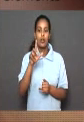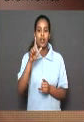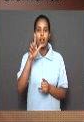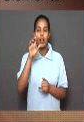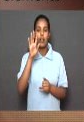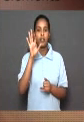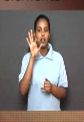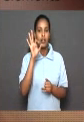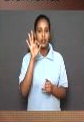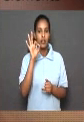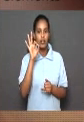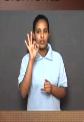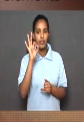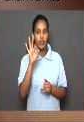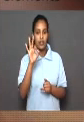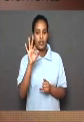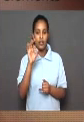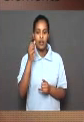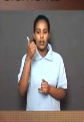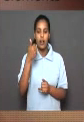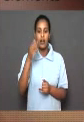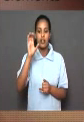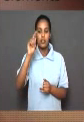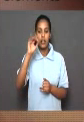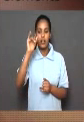series and the actinide series.